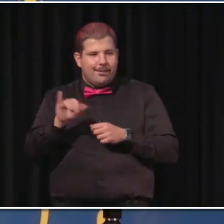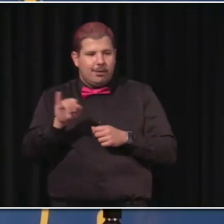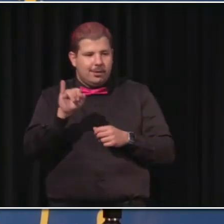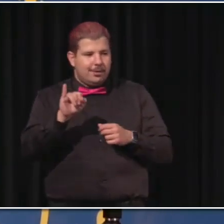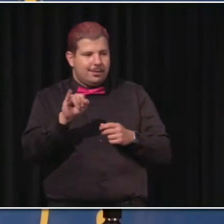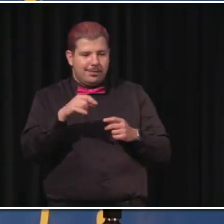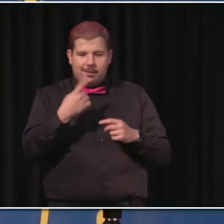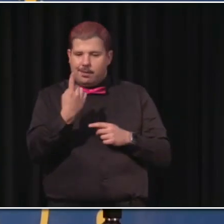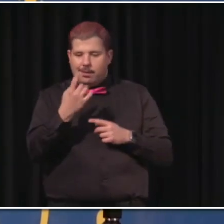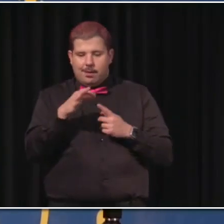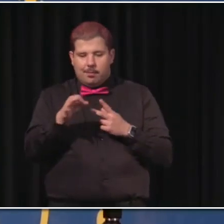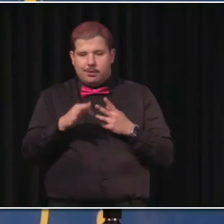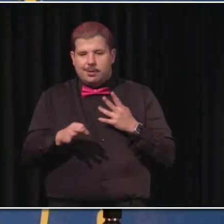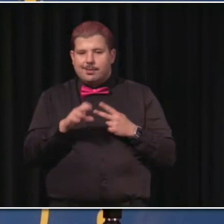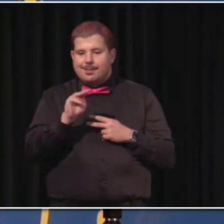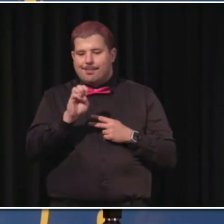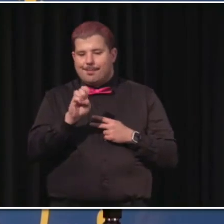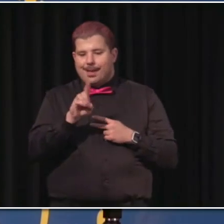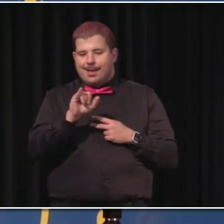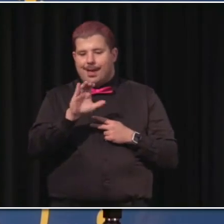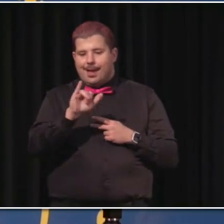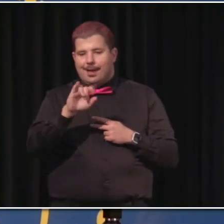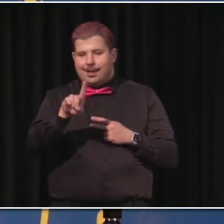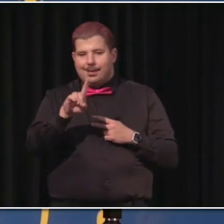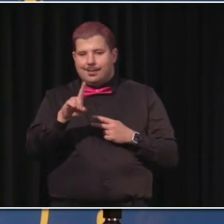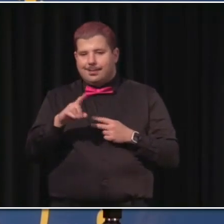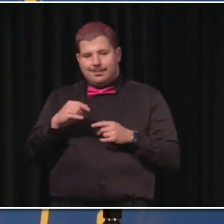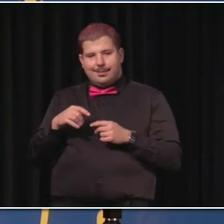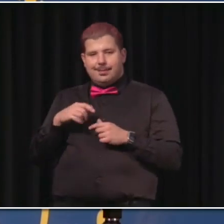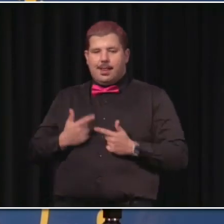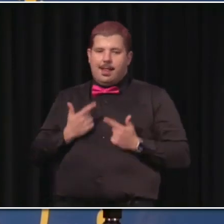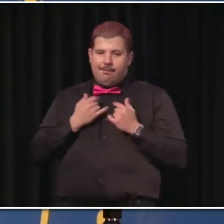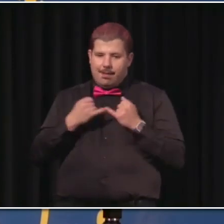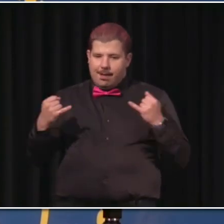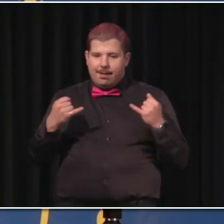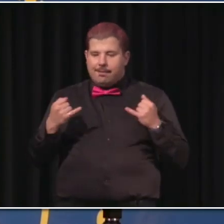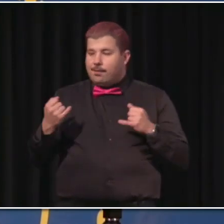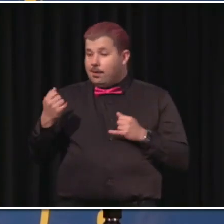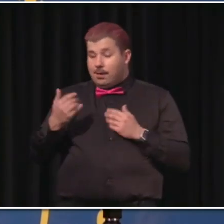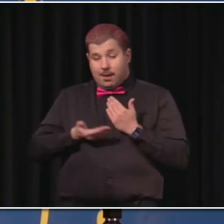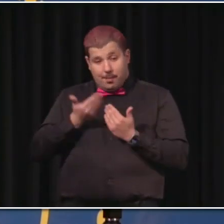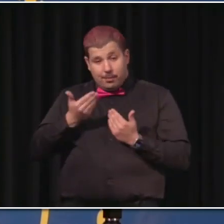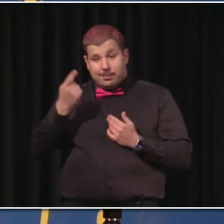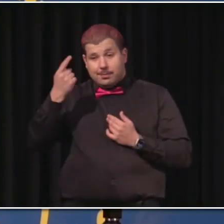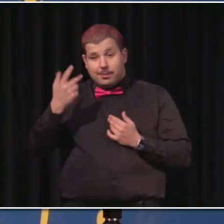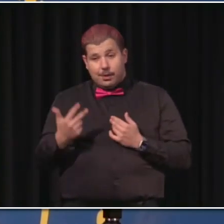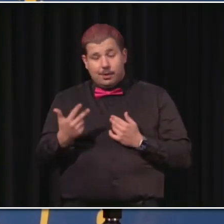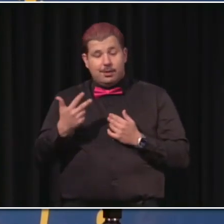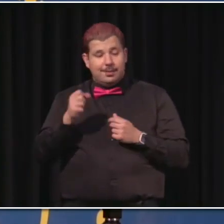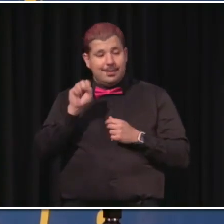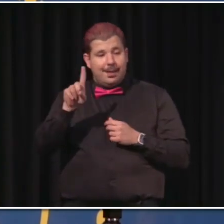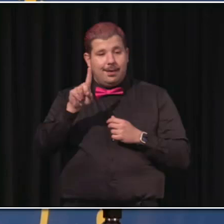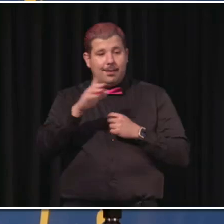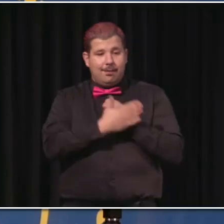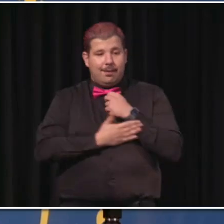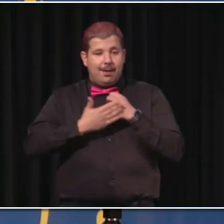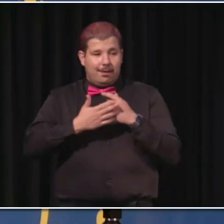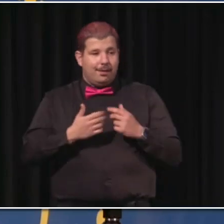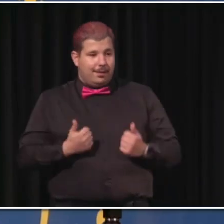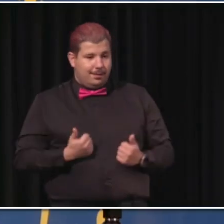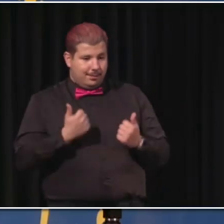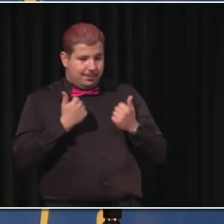thank God for it. Medicaid is a lifeline for nearly a third of San Diego County residents,